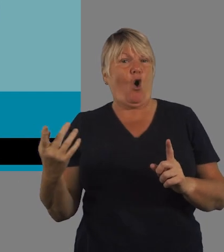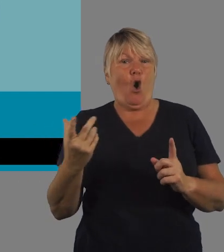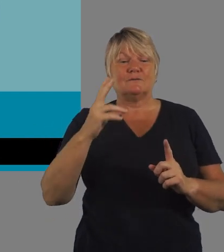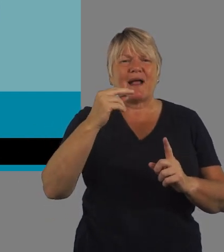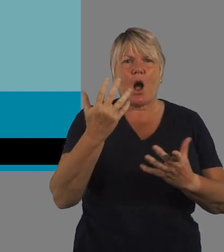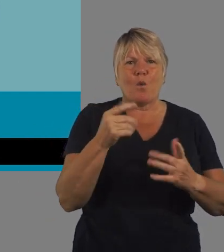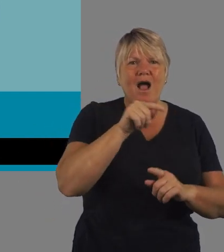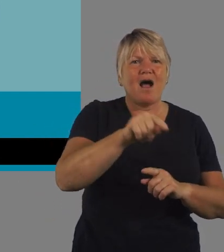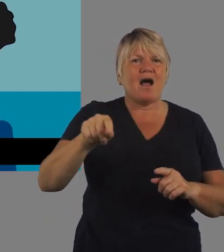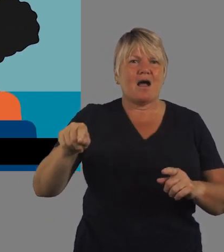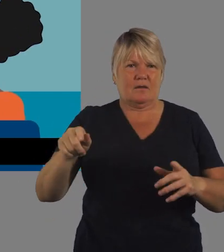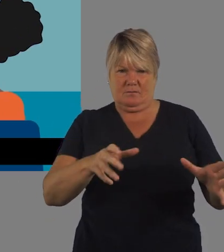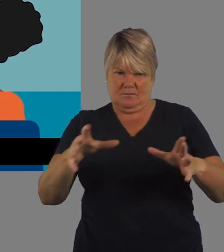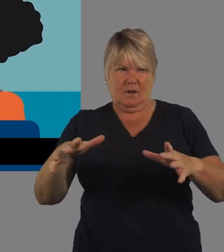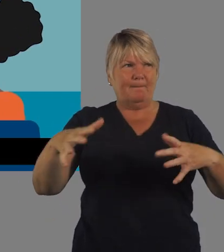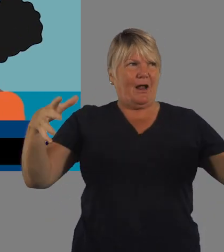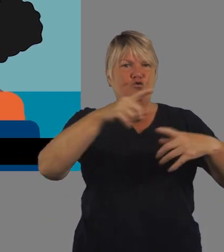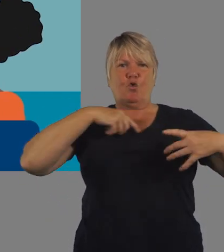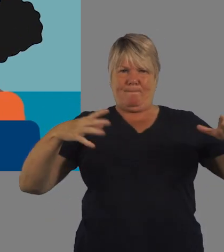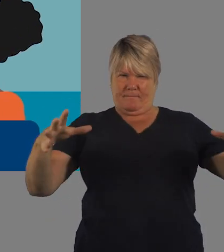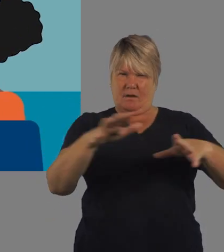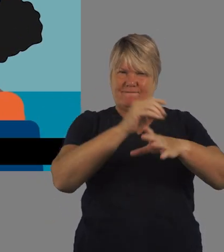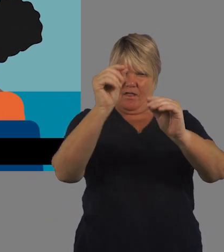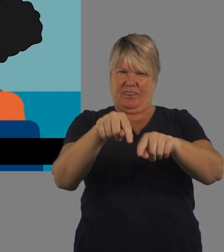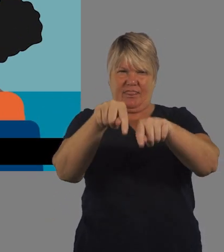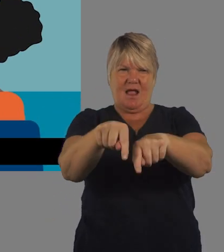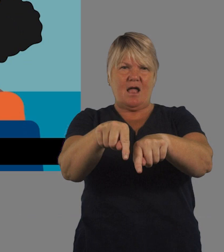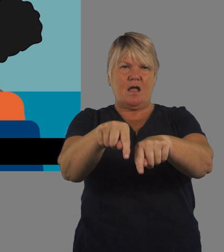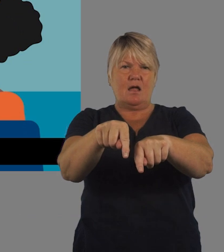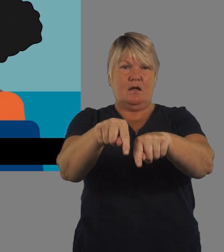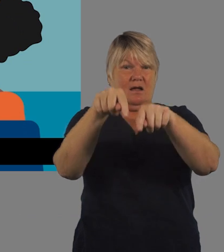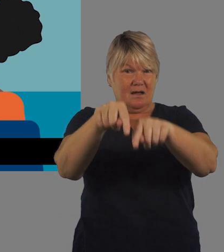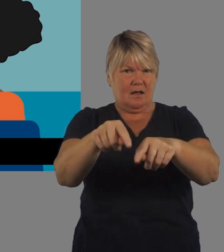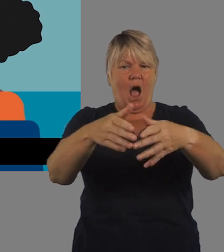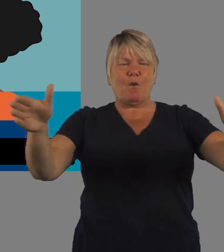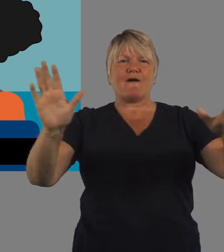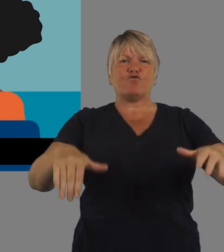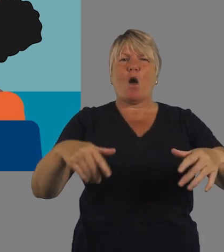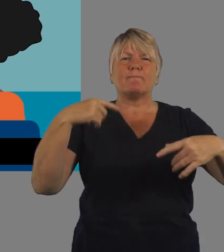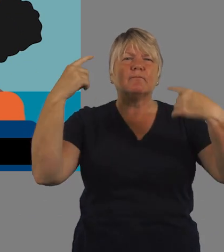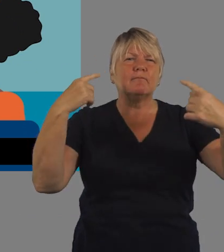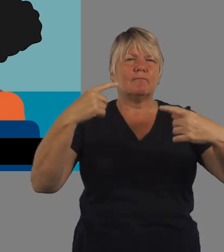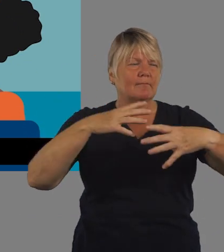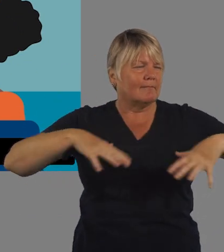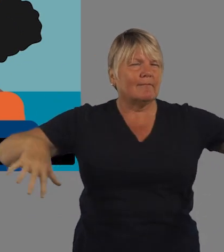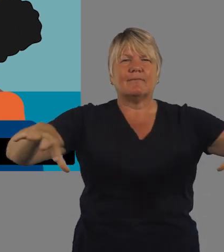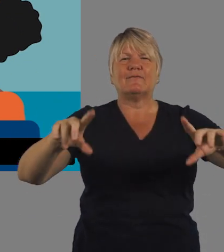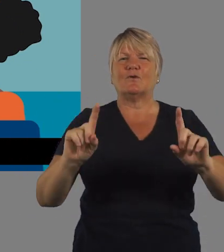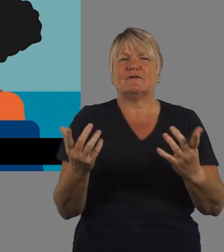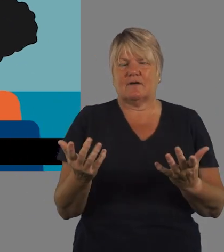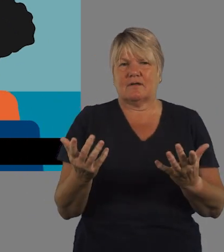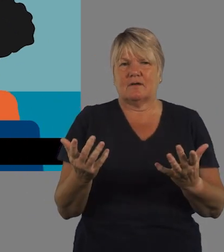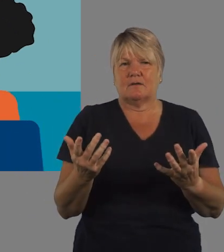or speaker points to cover a larger room. Place the microphone slightly away from where people are sitting